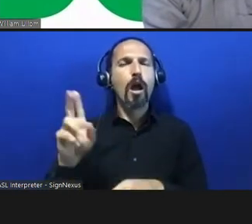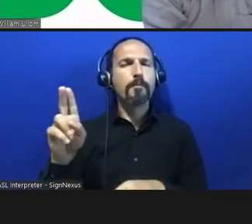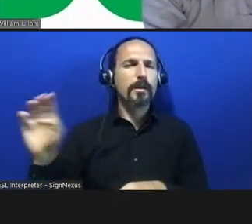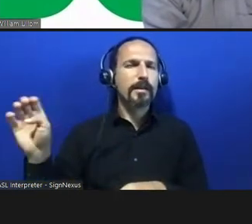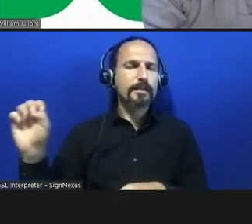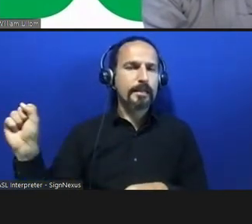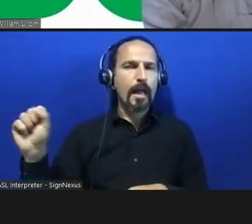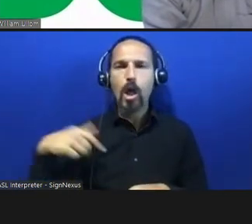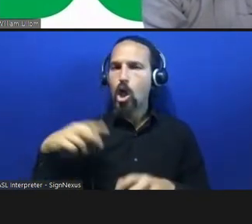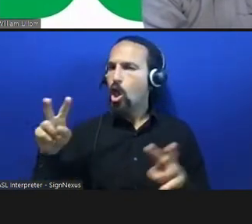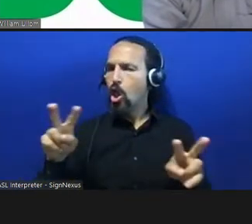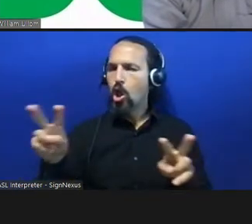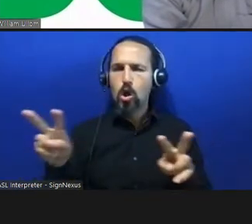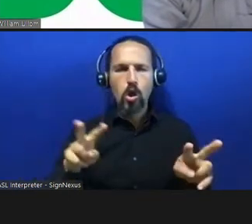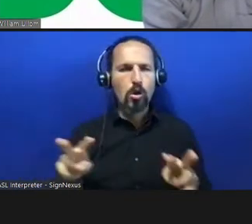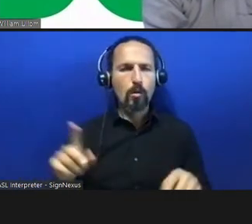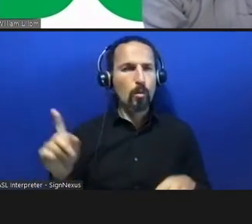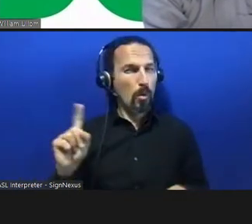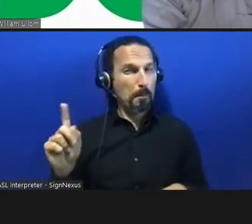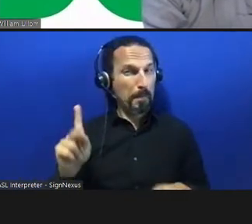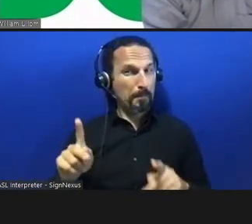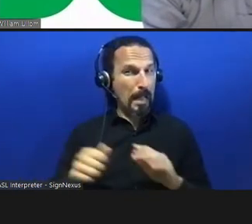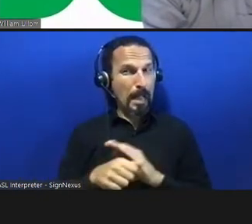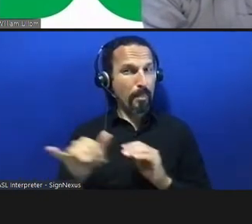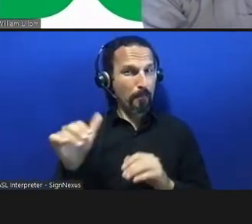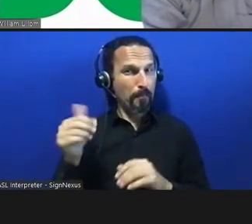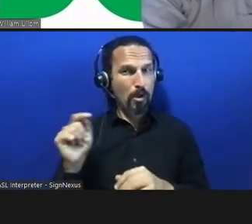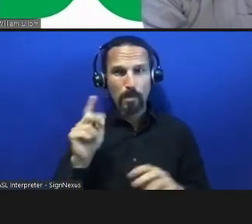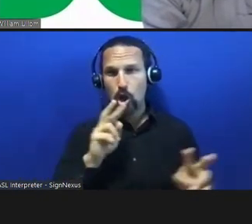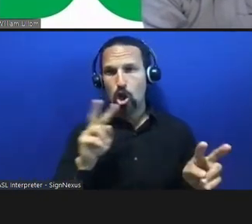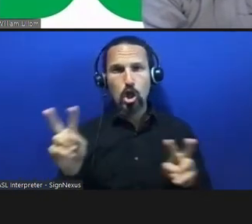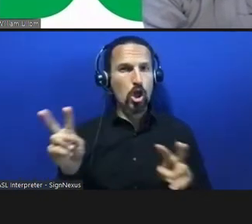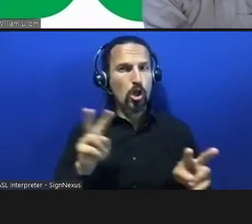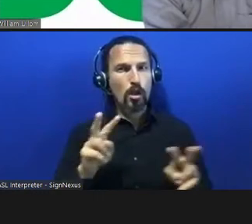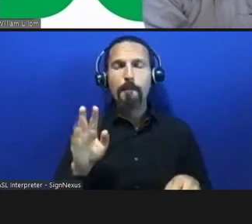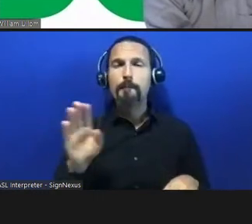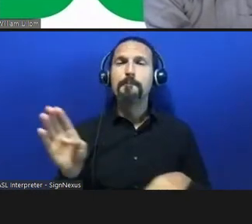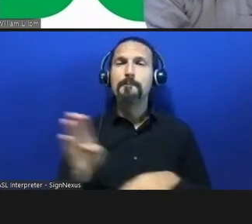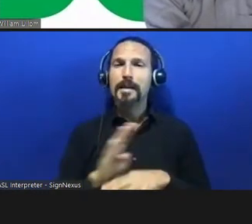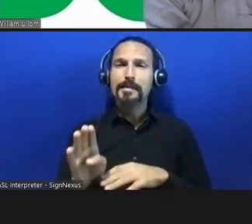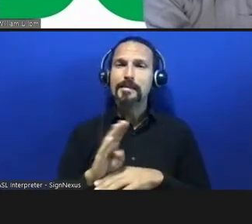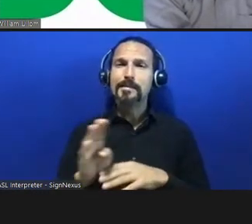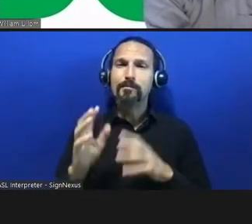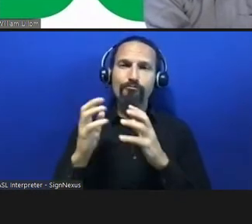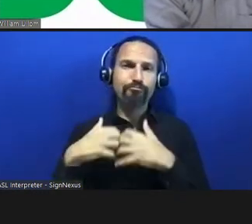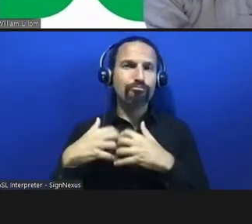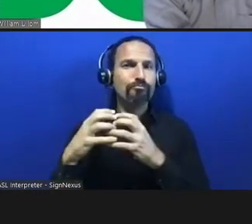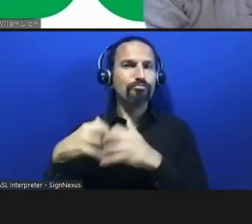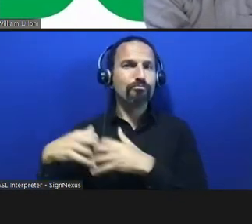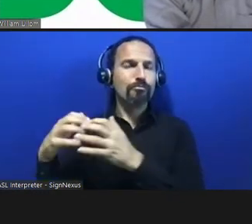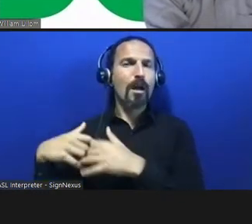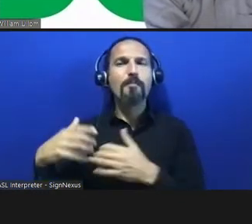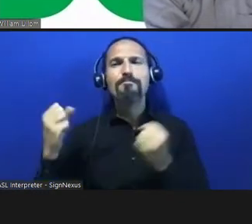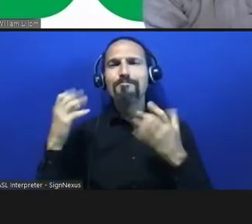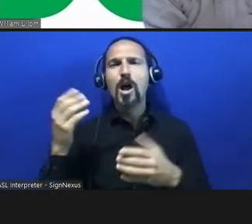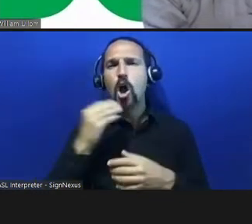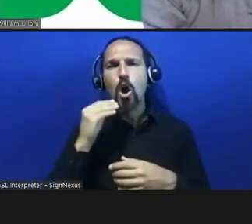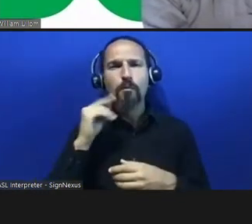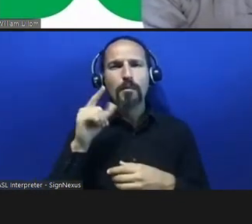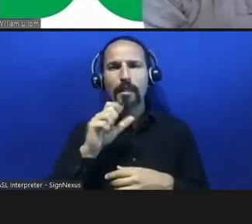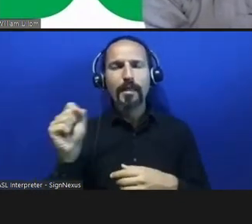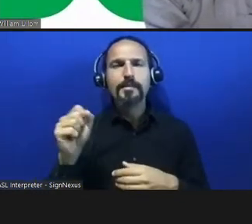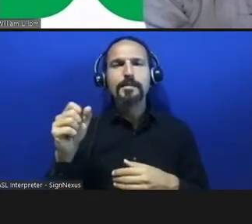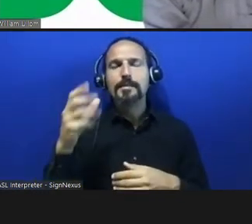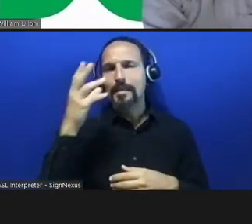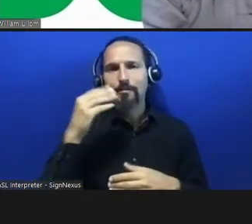and I look around I don't know maybe these people hide in their Apartments but you look around and business are closing everywhere there's homeless people sleeping in